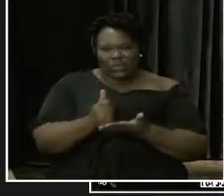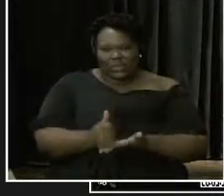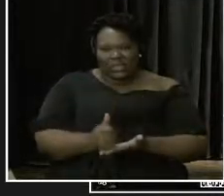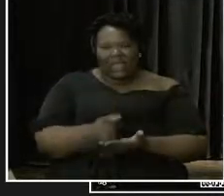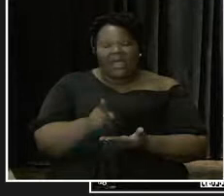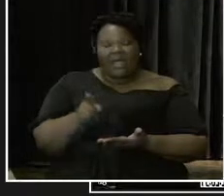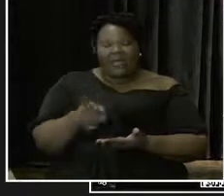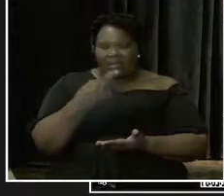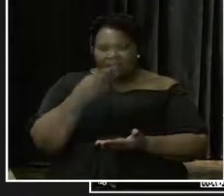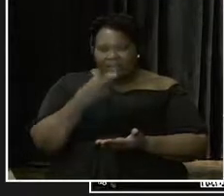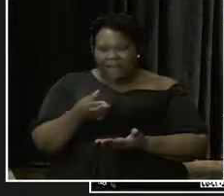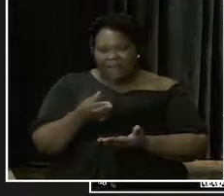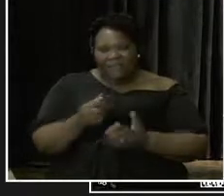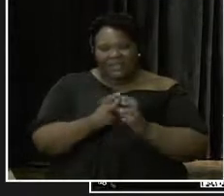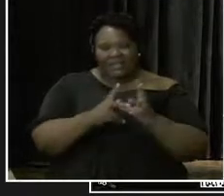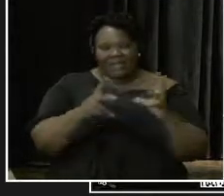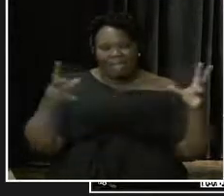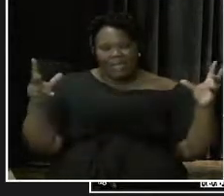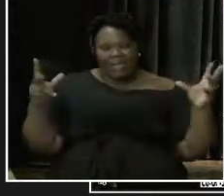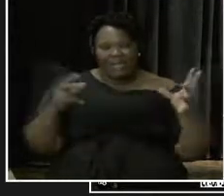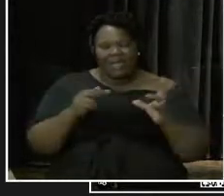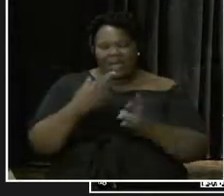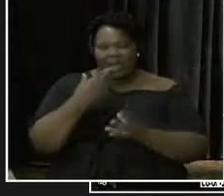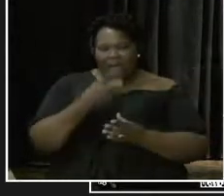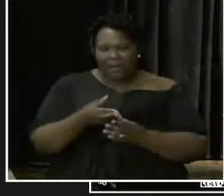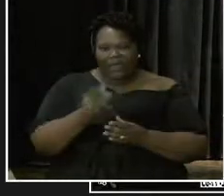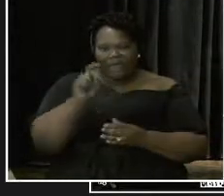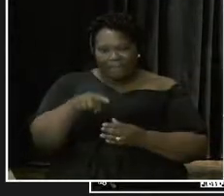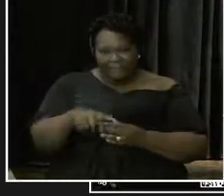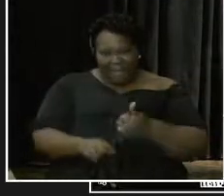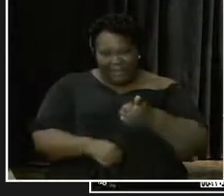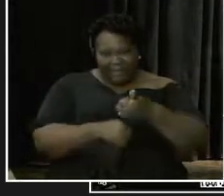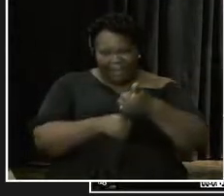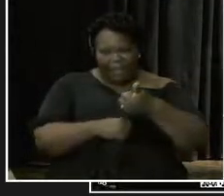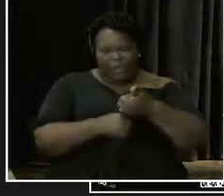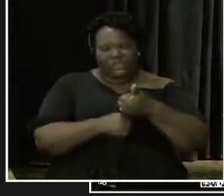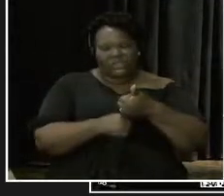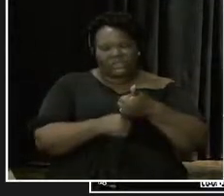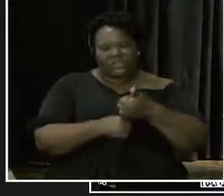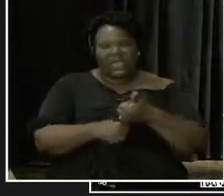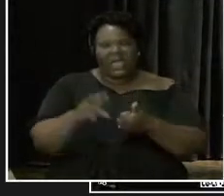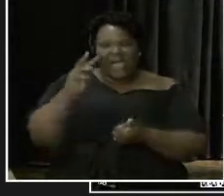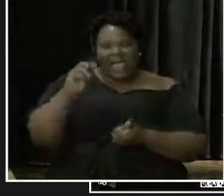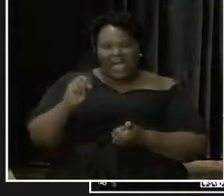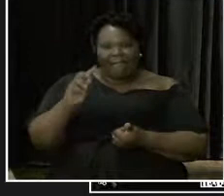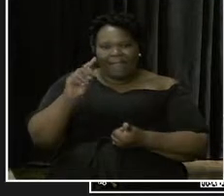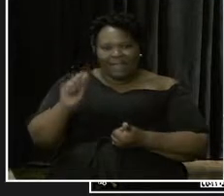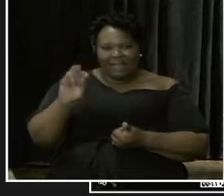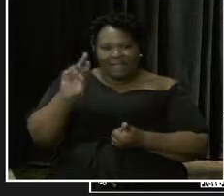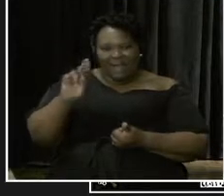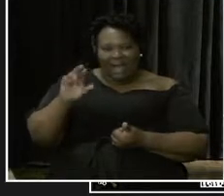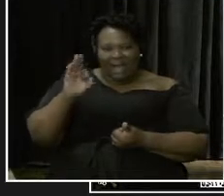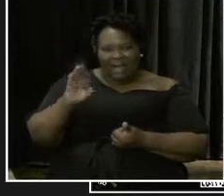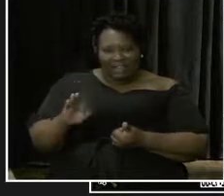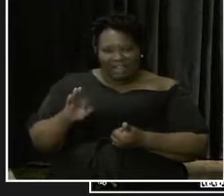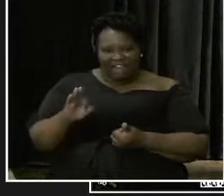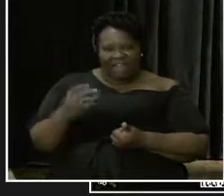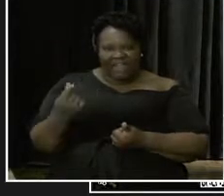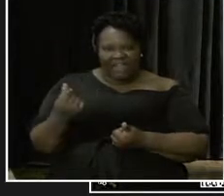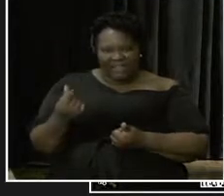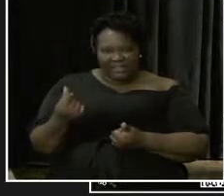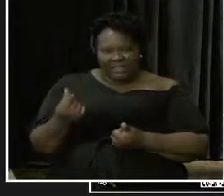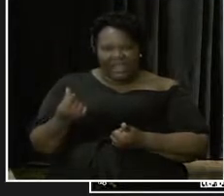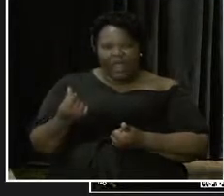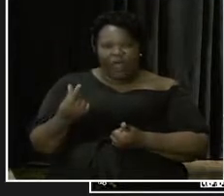report, it's a broad report of which we need to support it in terms of the MTRF, our finances. In this financial year,